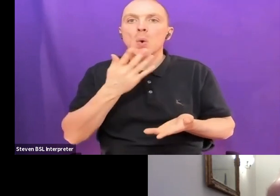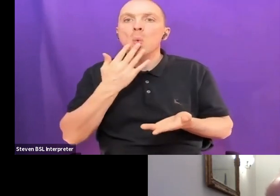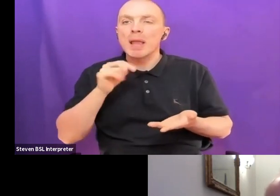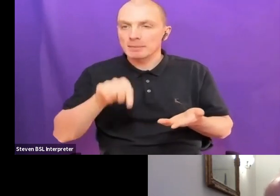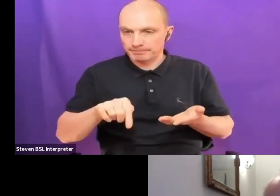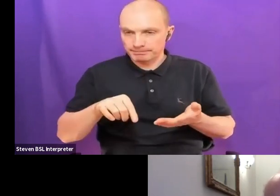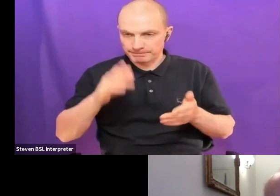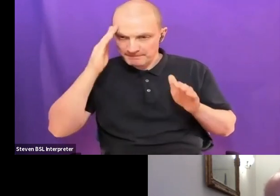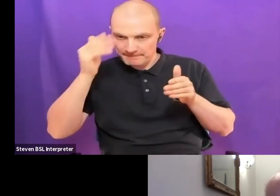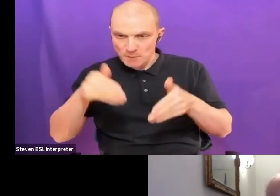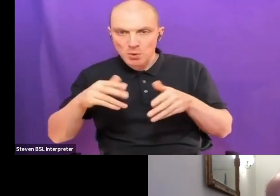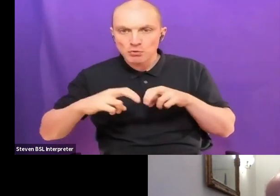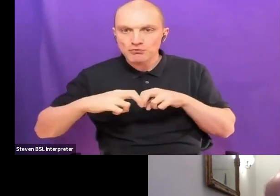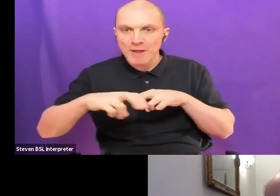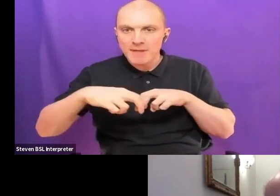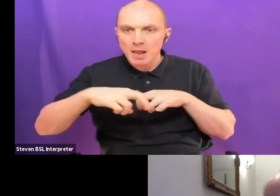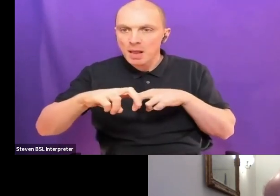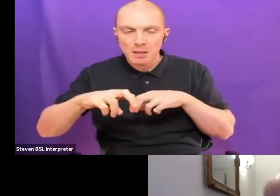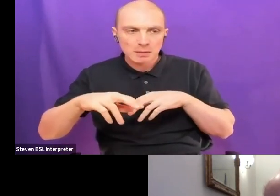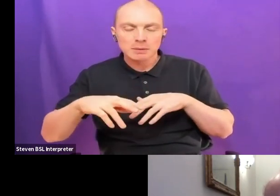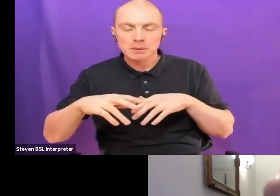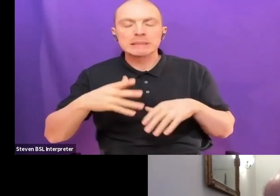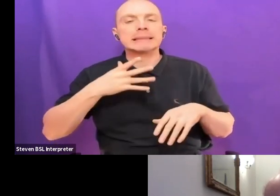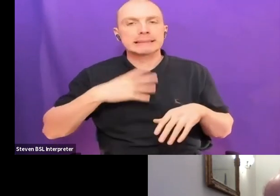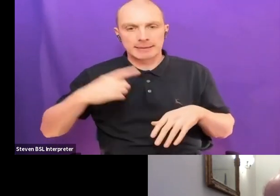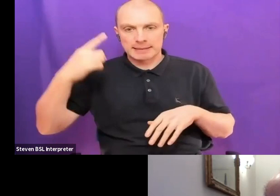programmes and must be thought about carefully at the outset.